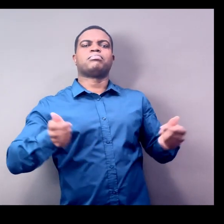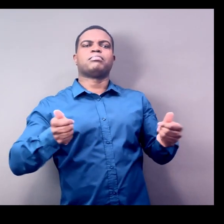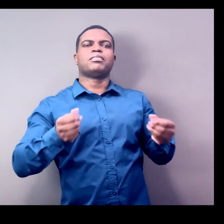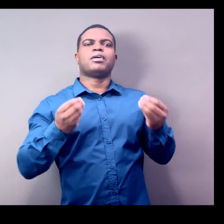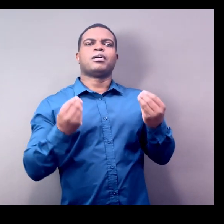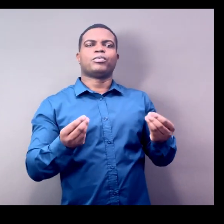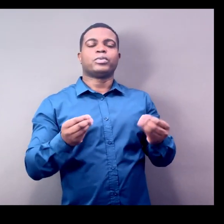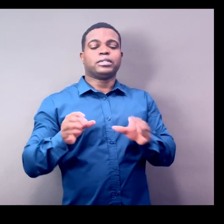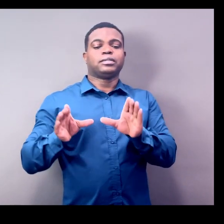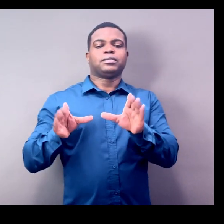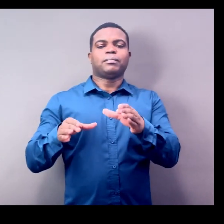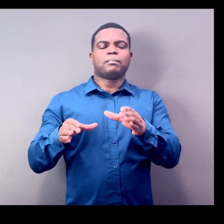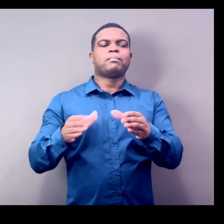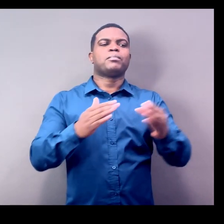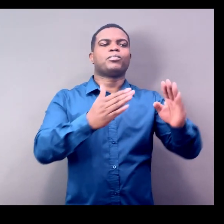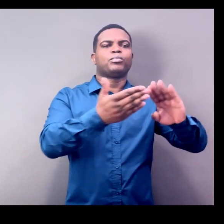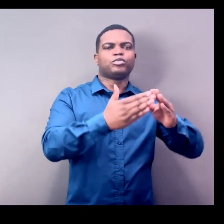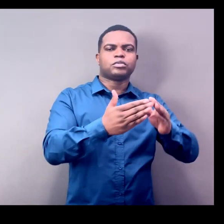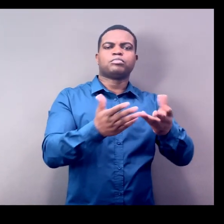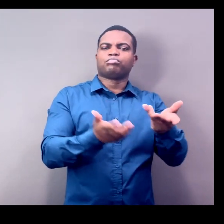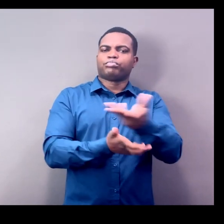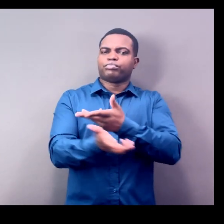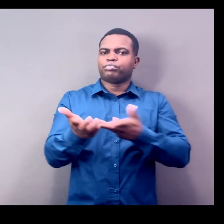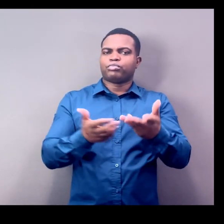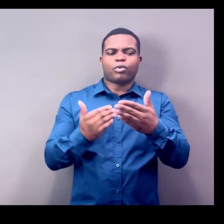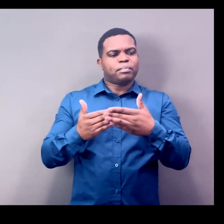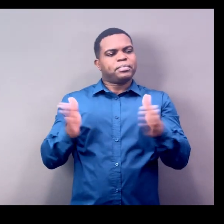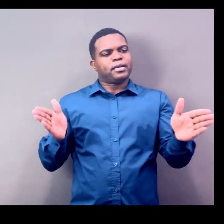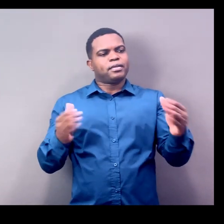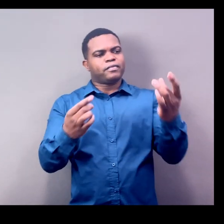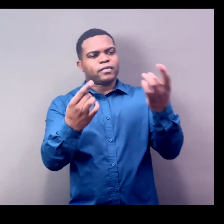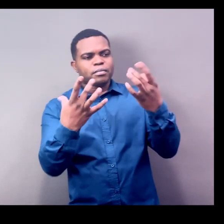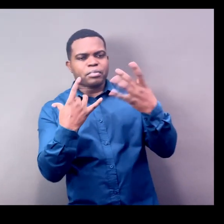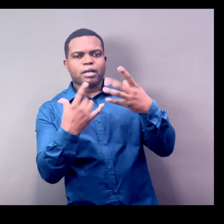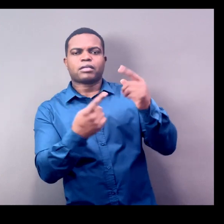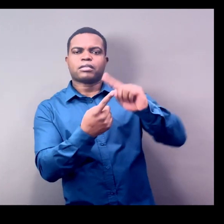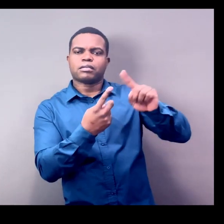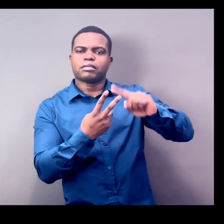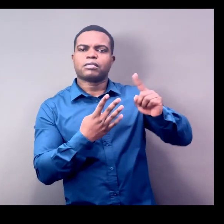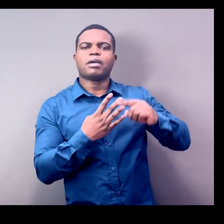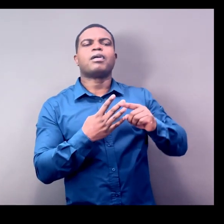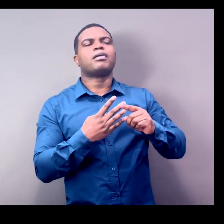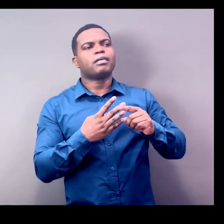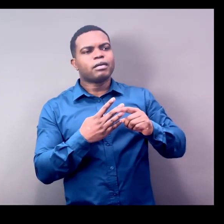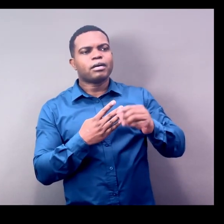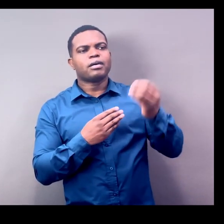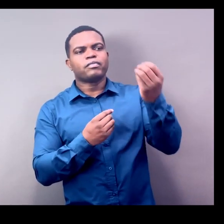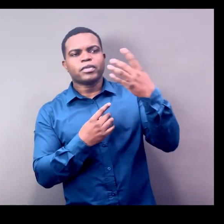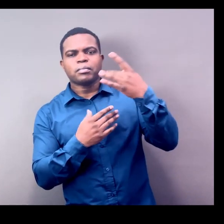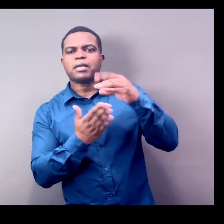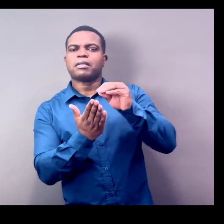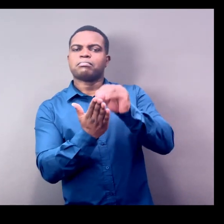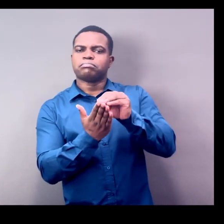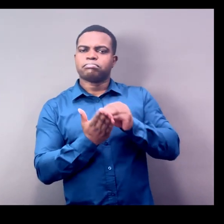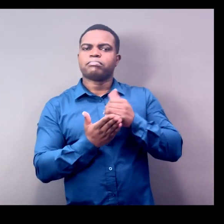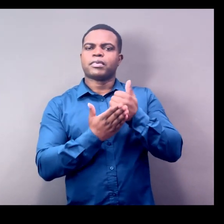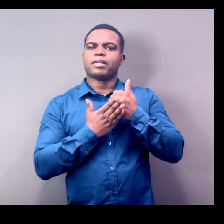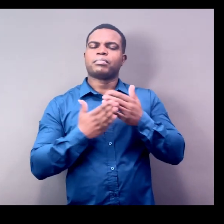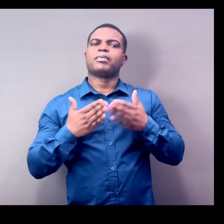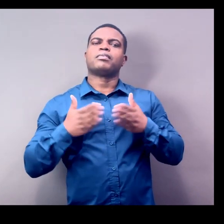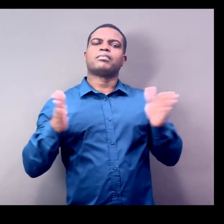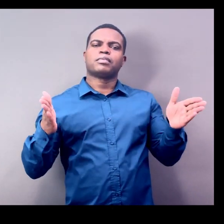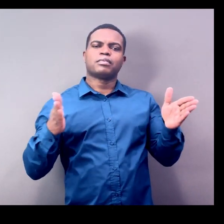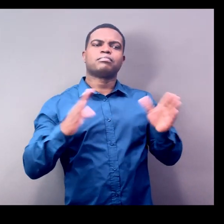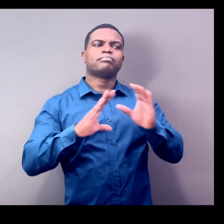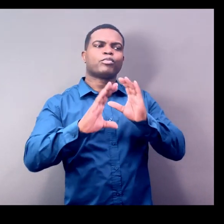initiative with your team members, you need to open to feedback. It is from this feedback you will learn. And once you learn, you'll